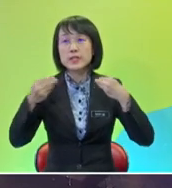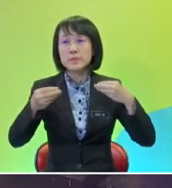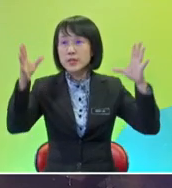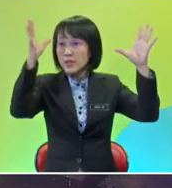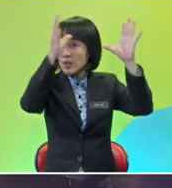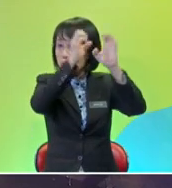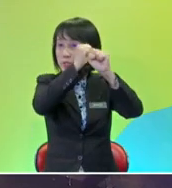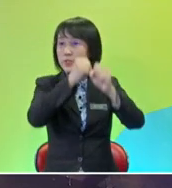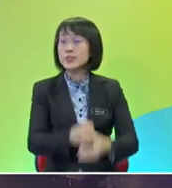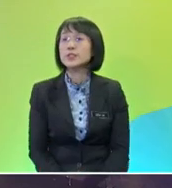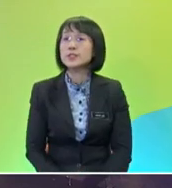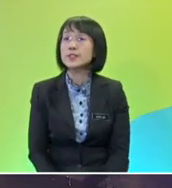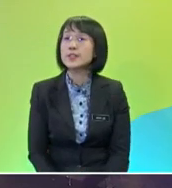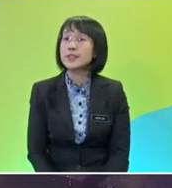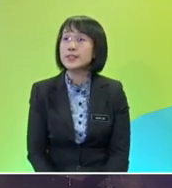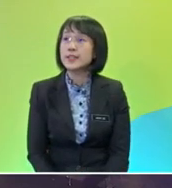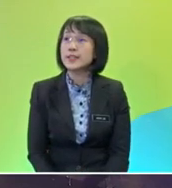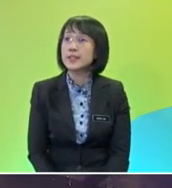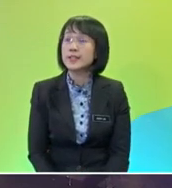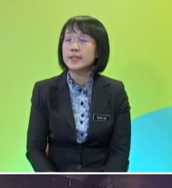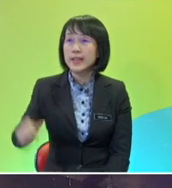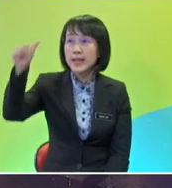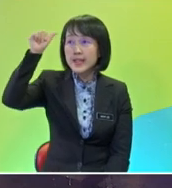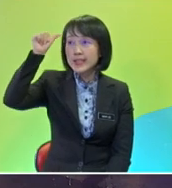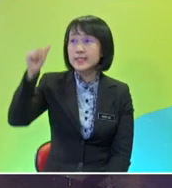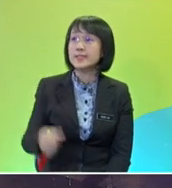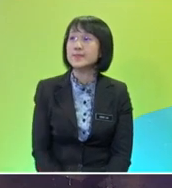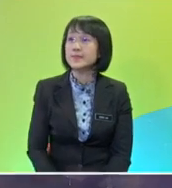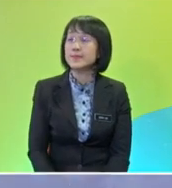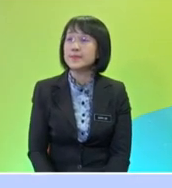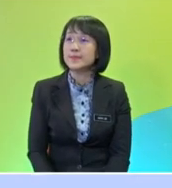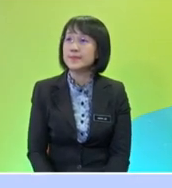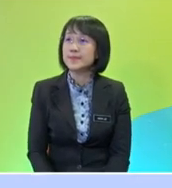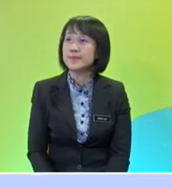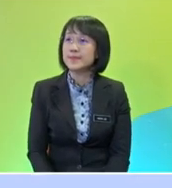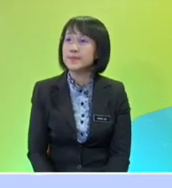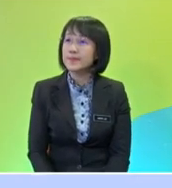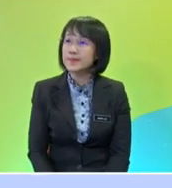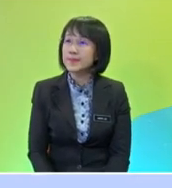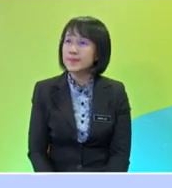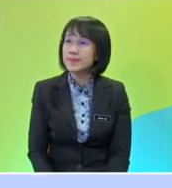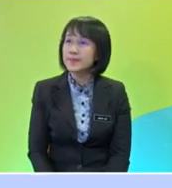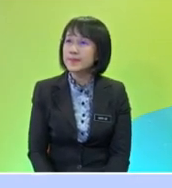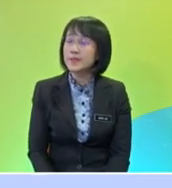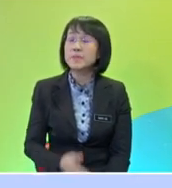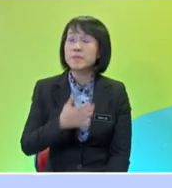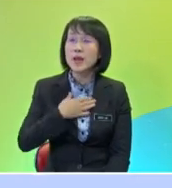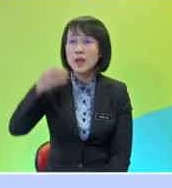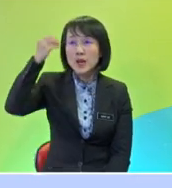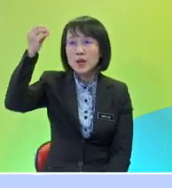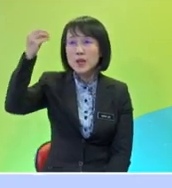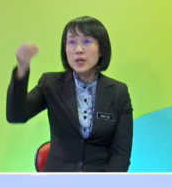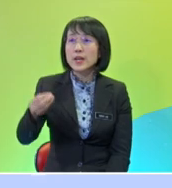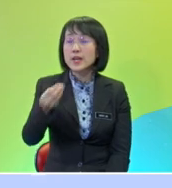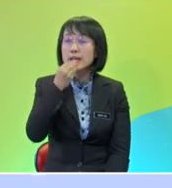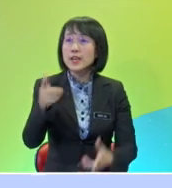All right. Maybe Aiden? Oh, yes, Aiden. In my opinion, eating fast food